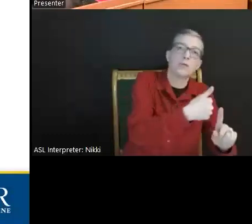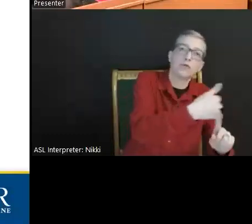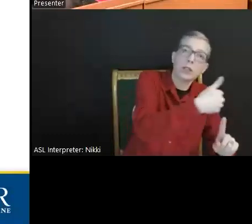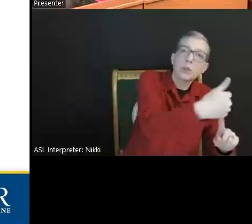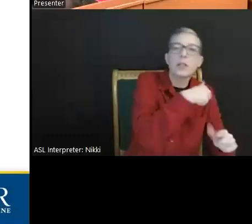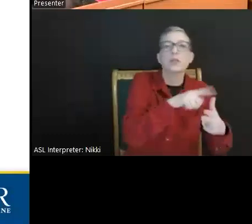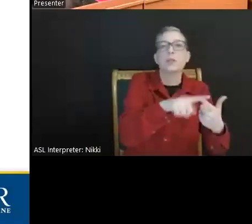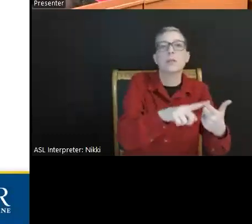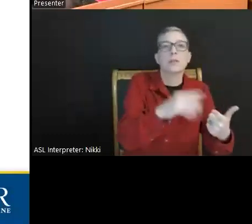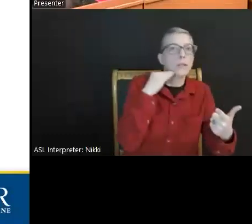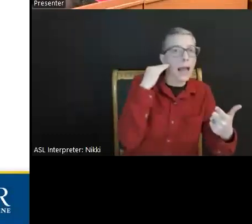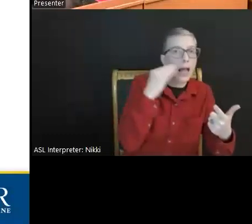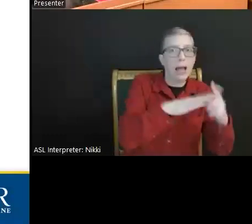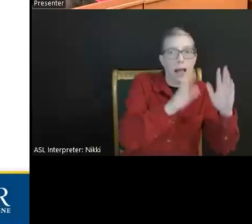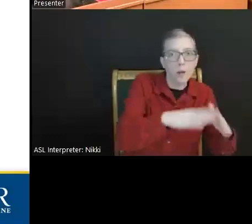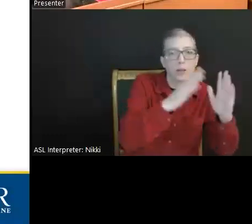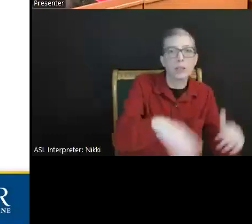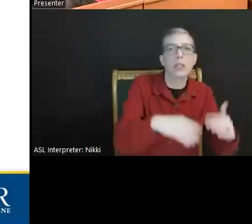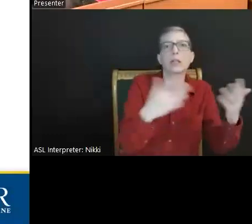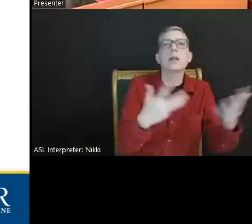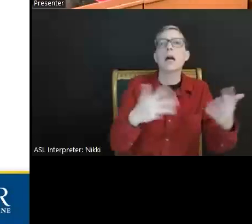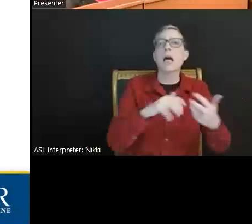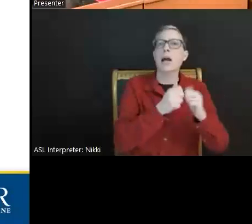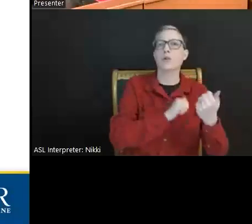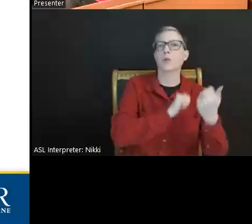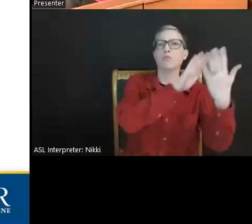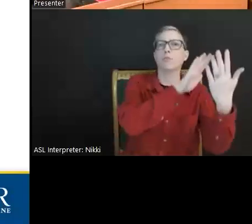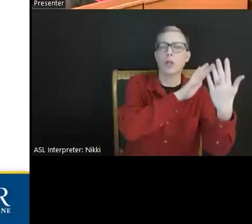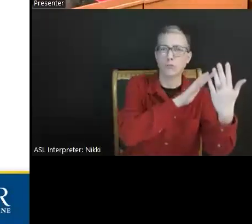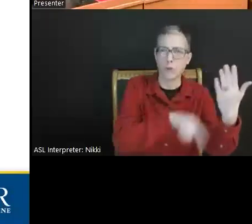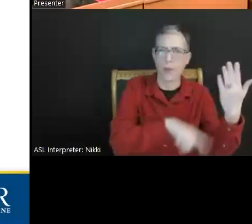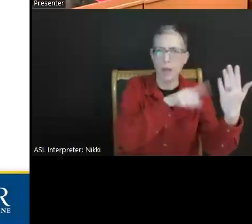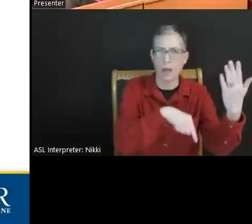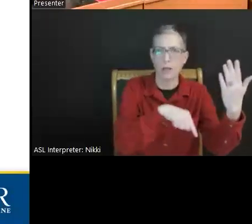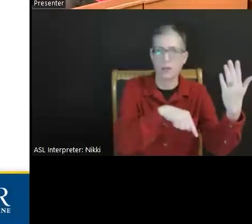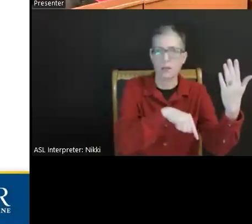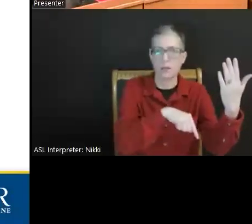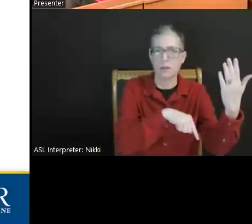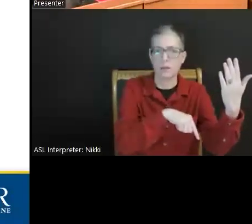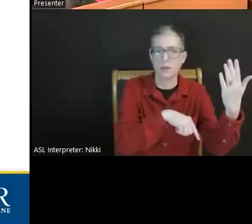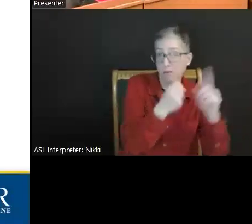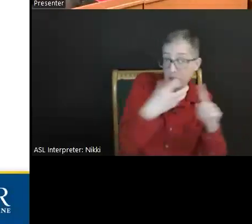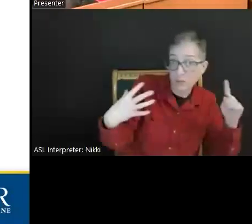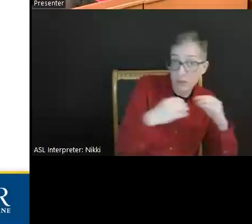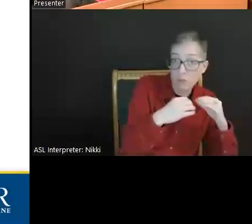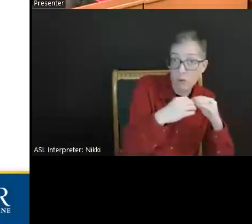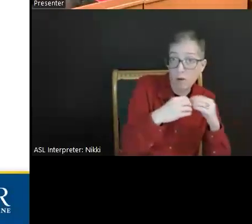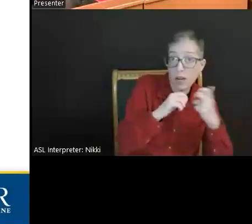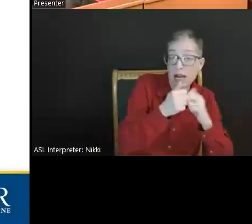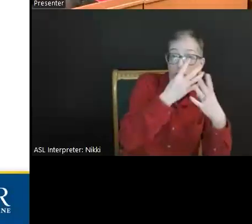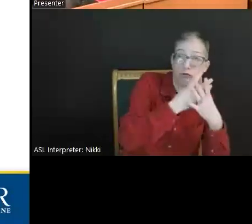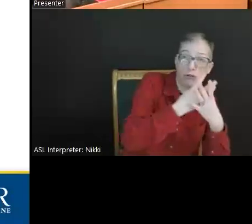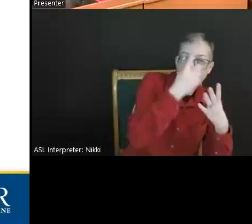House in one of your cases, but a little bit more in terms of how you are screening for those needs and addressing